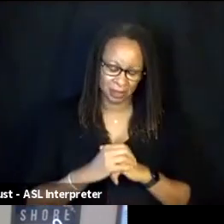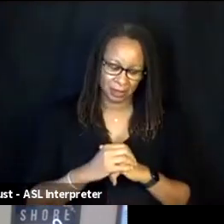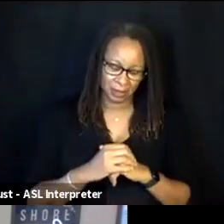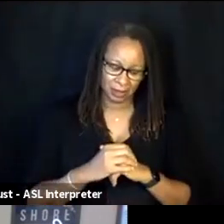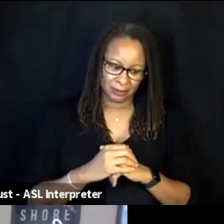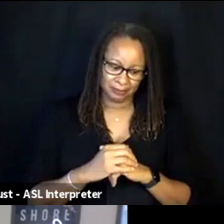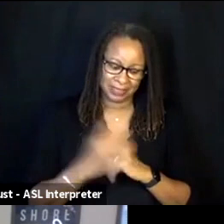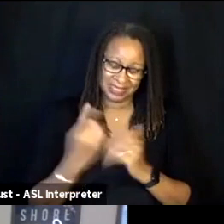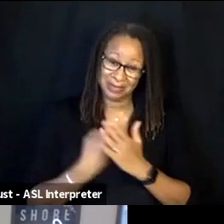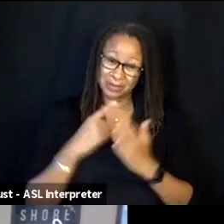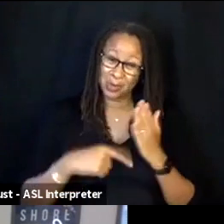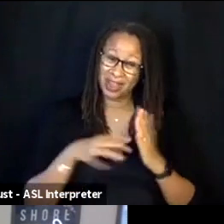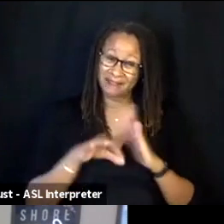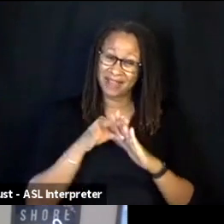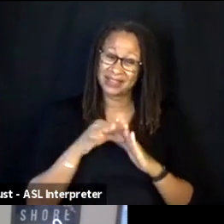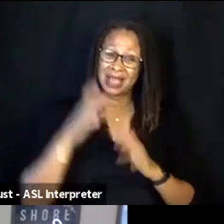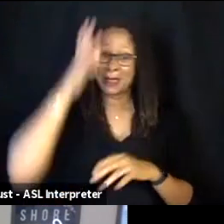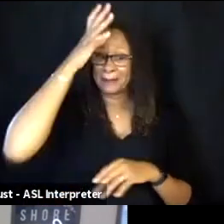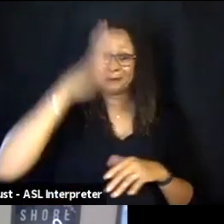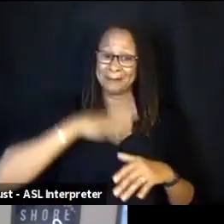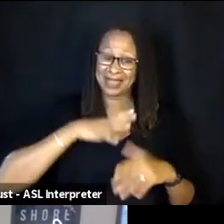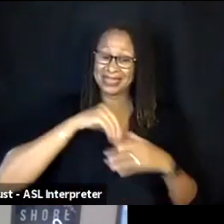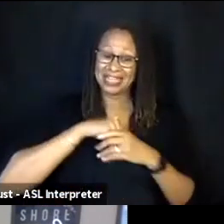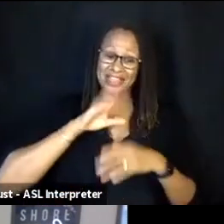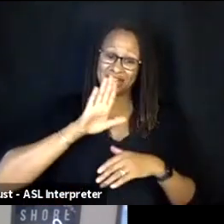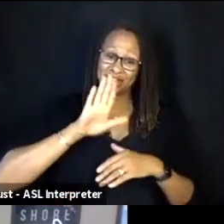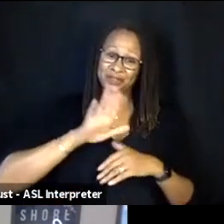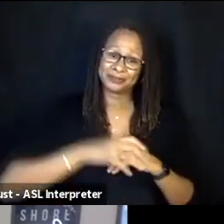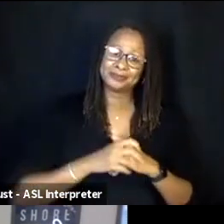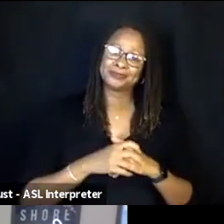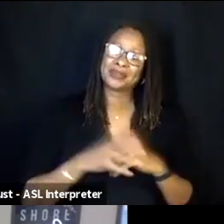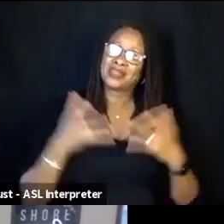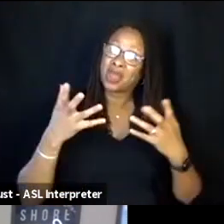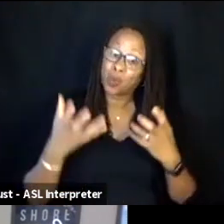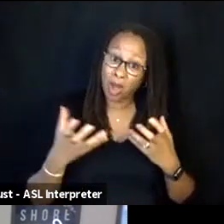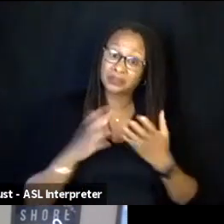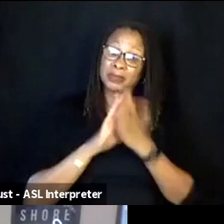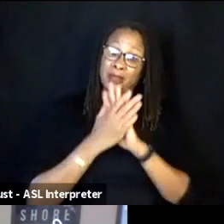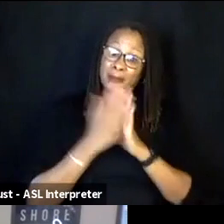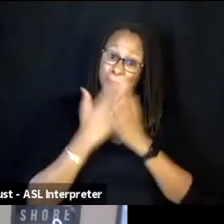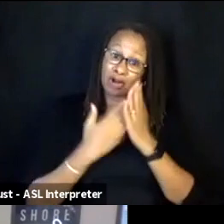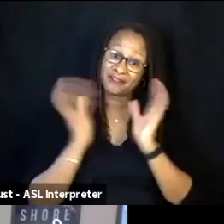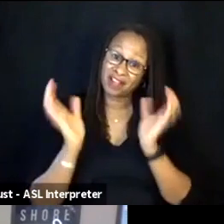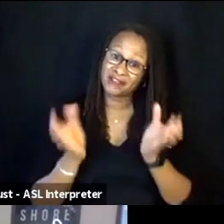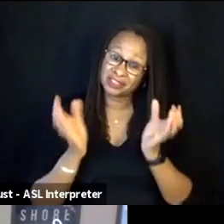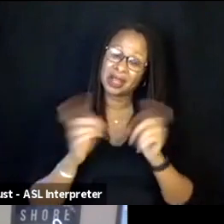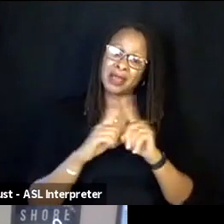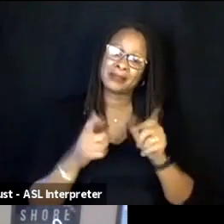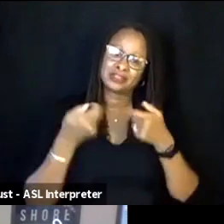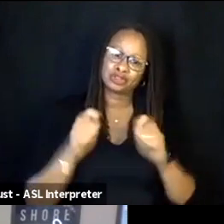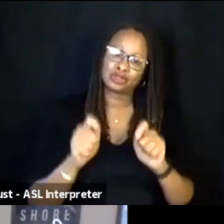that men in their, they want to be part of the conversation, but they're trying